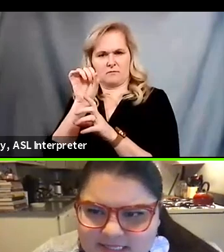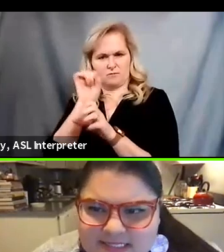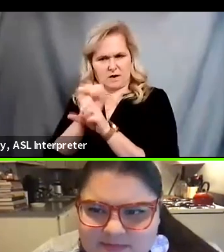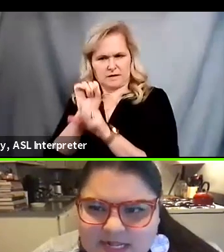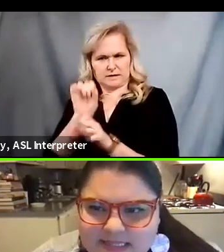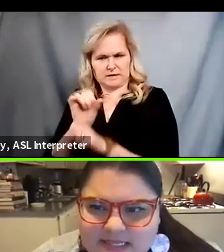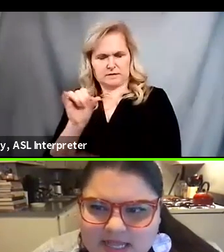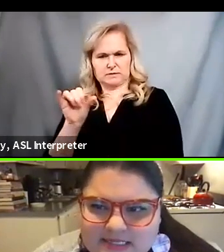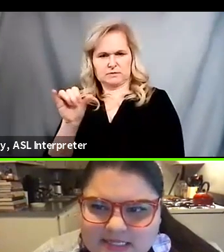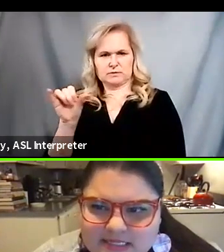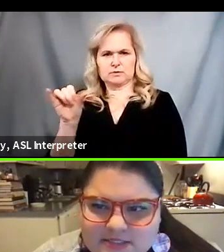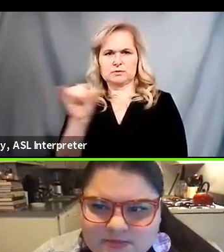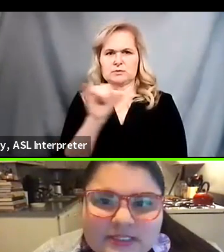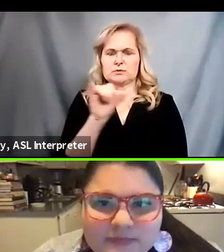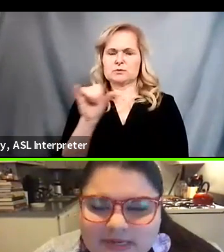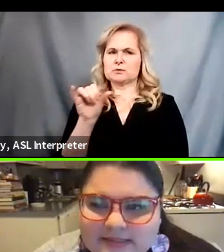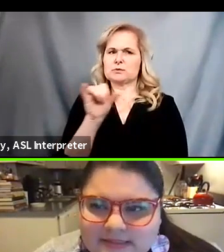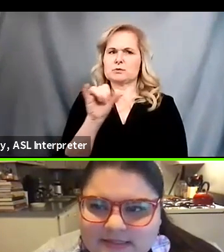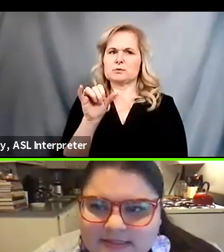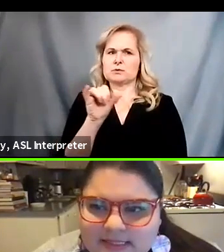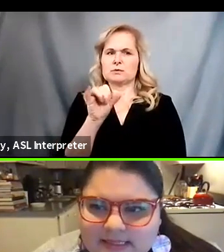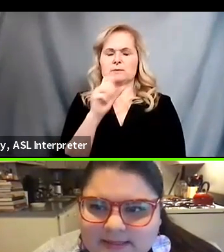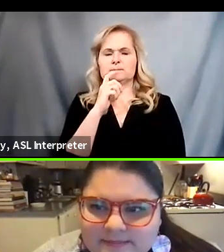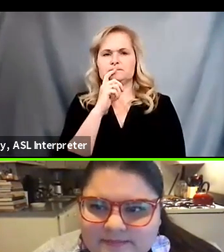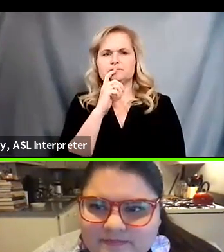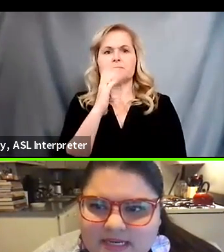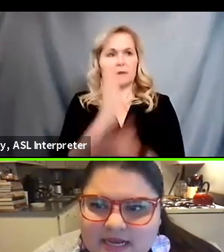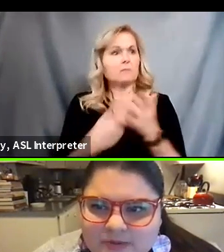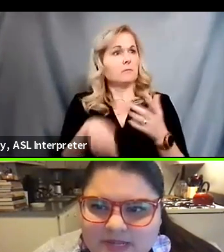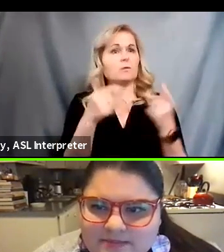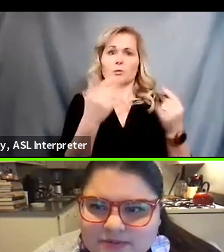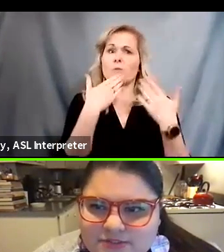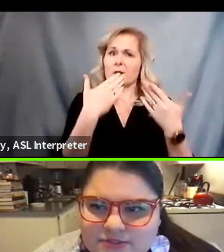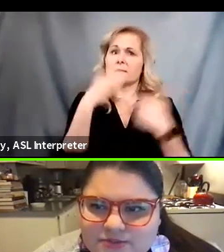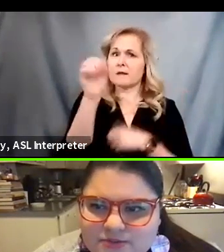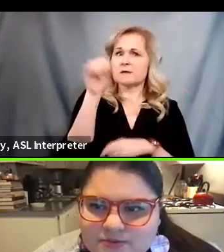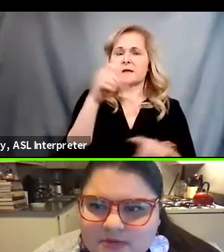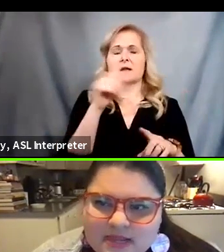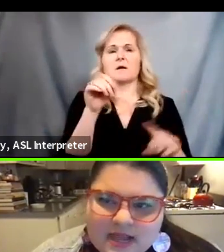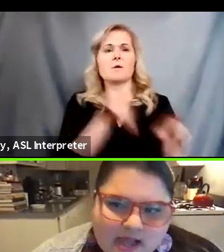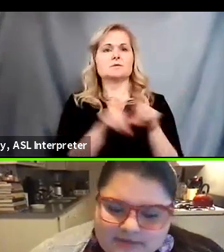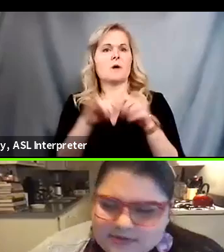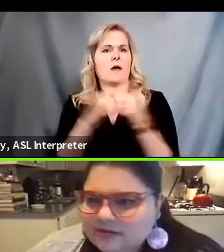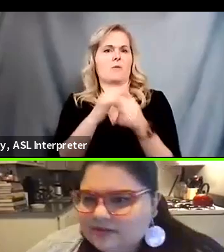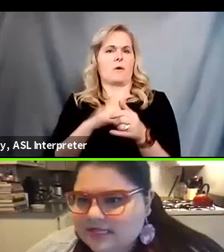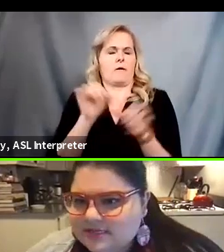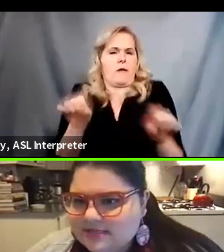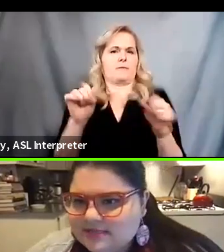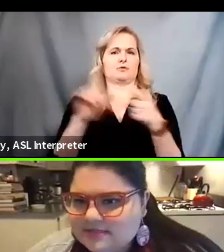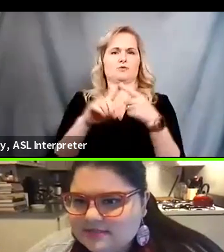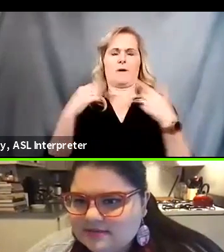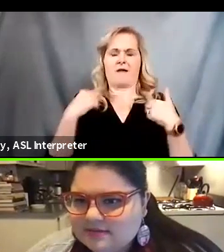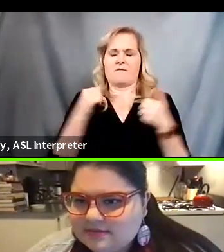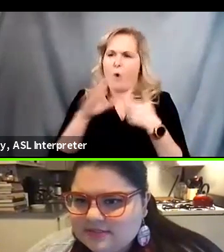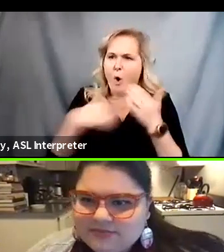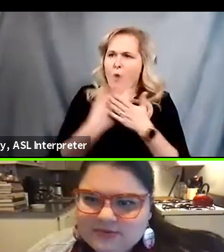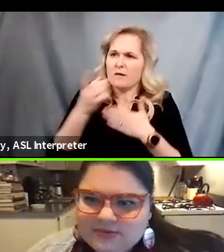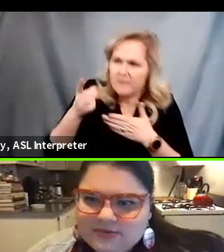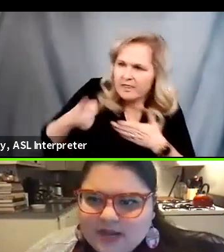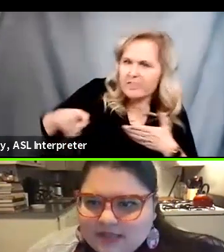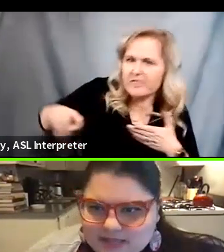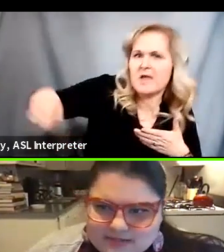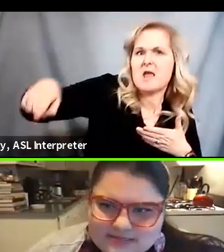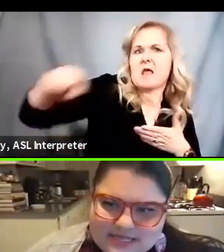Which is something I think that Unsettling does really well, and how we're able to have all of these